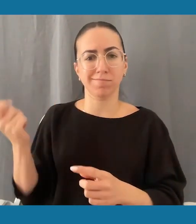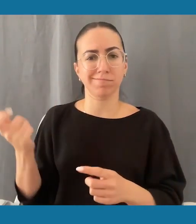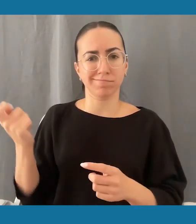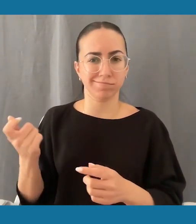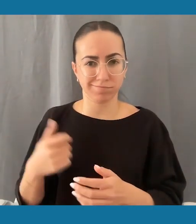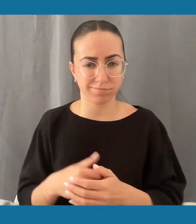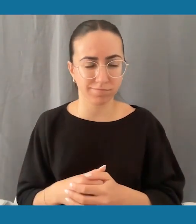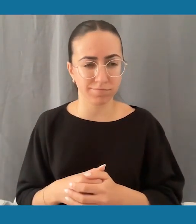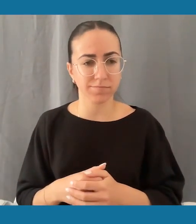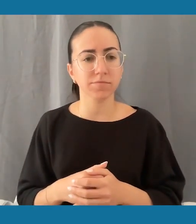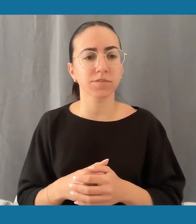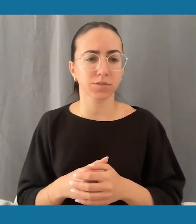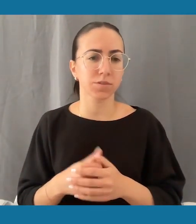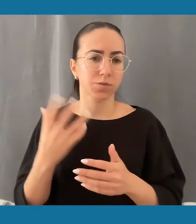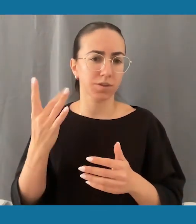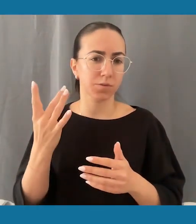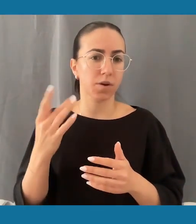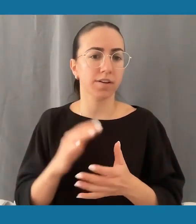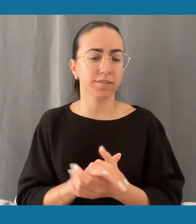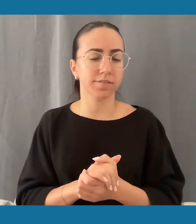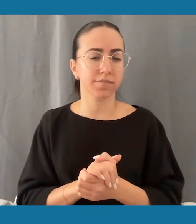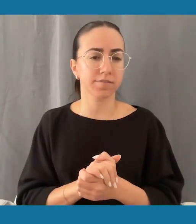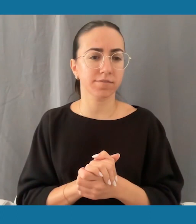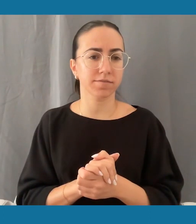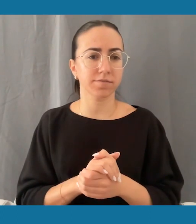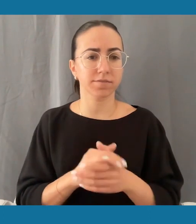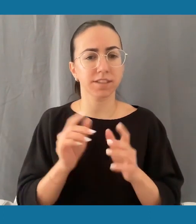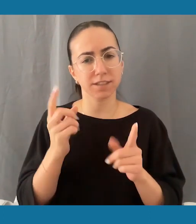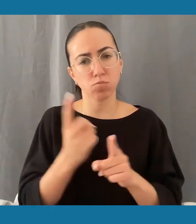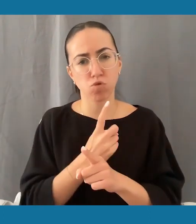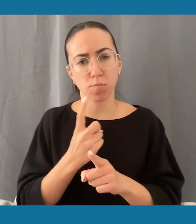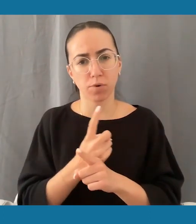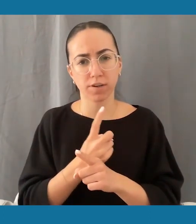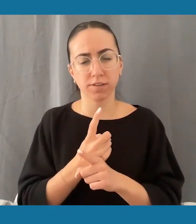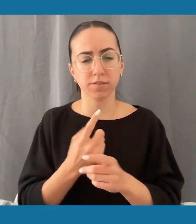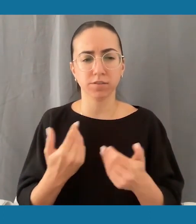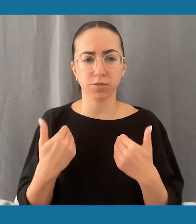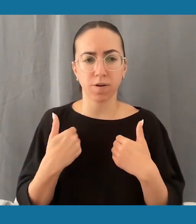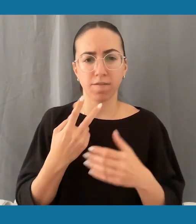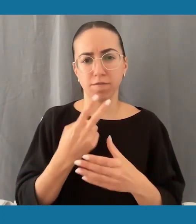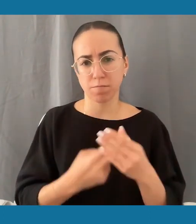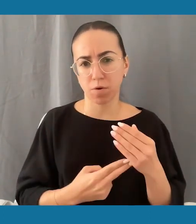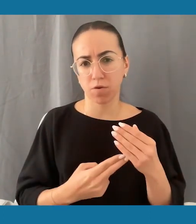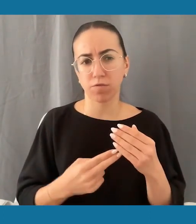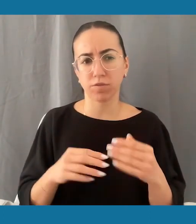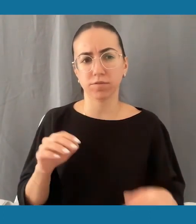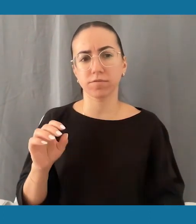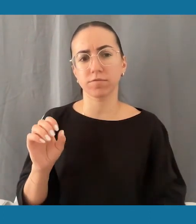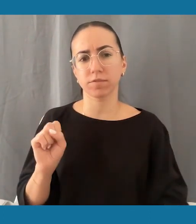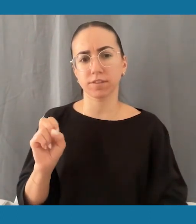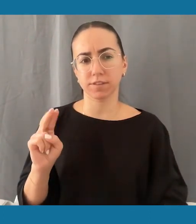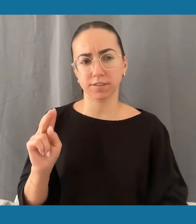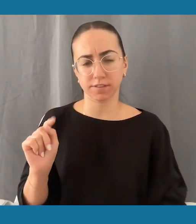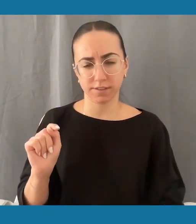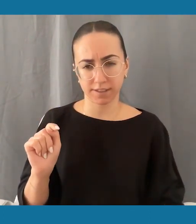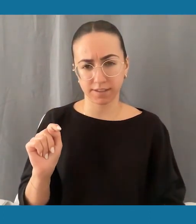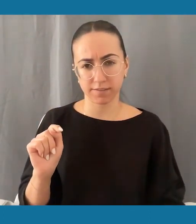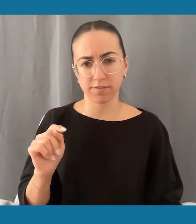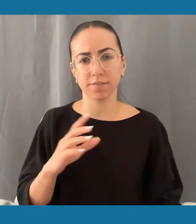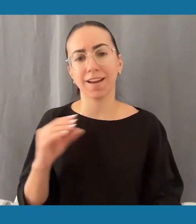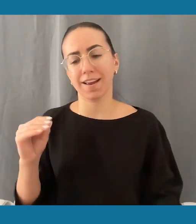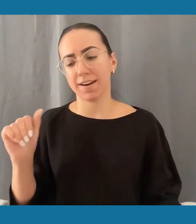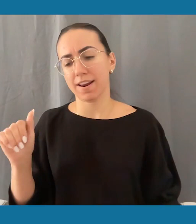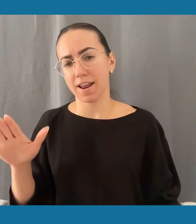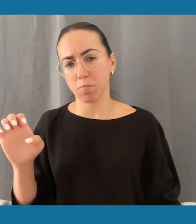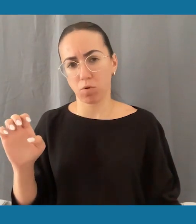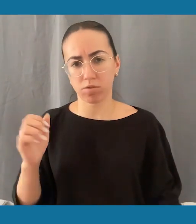acceptable, but appropriate to have both a special needs trust and an ABLE account. In addition, you now